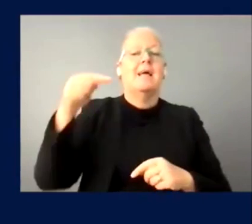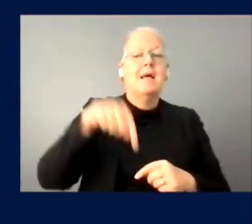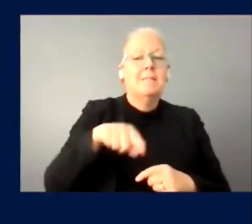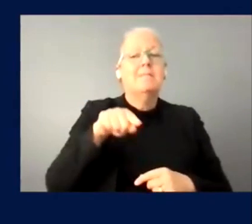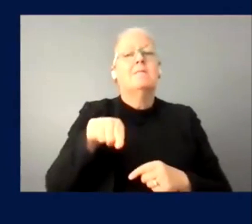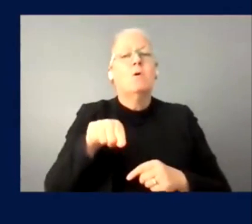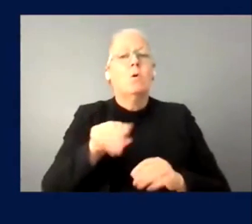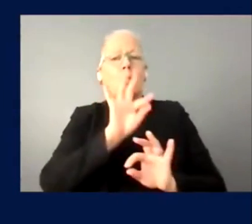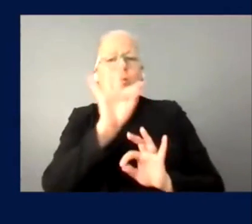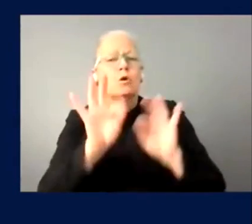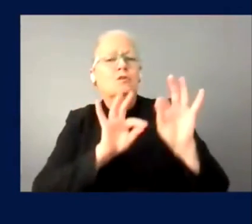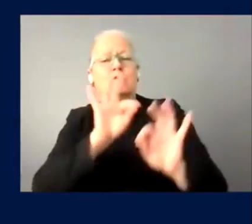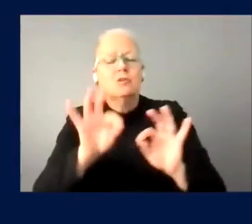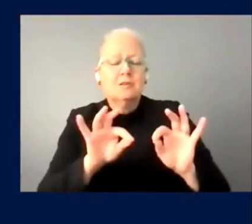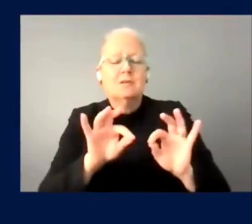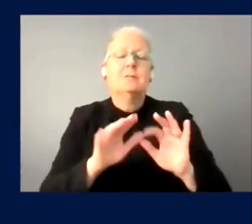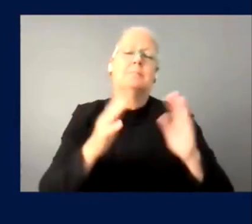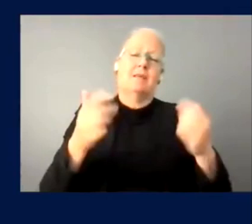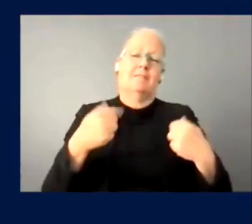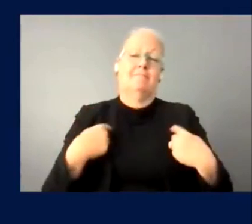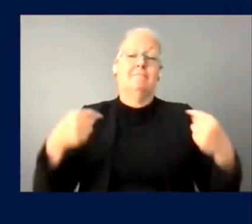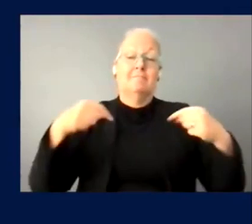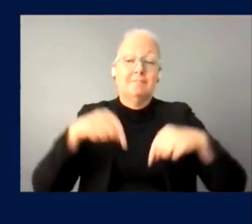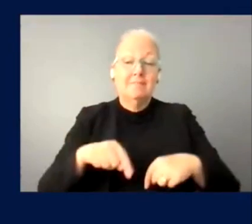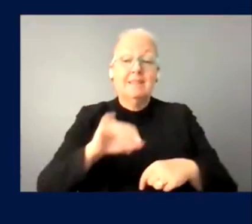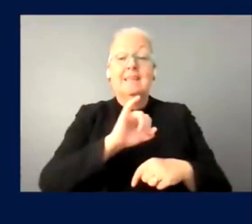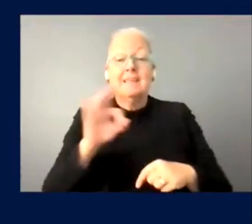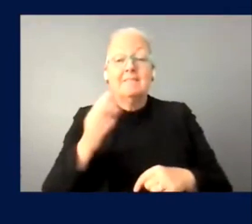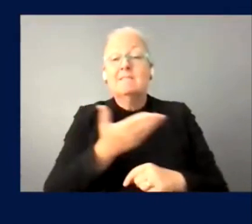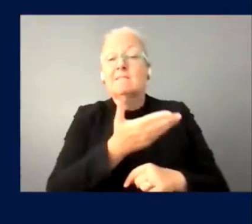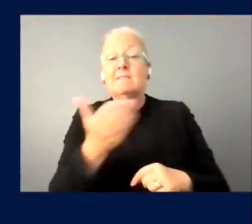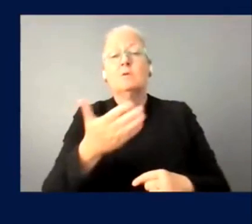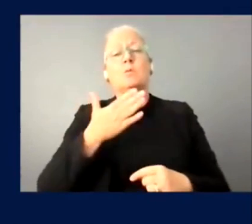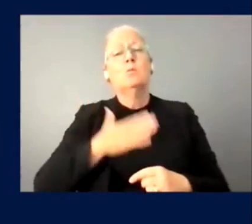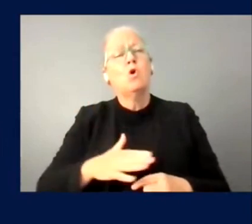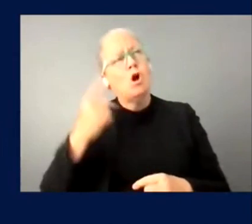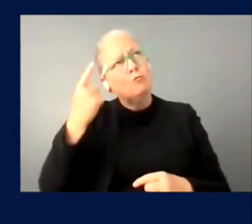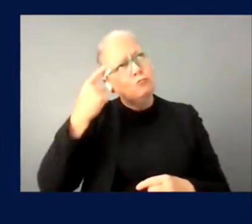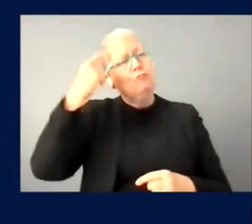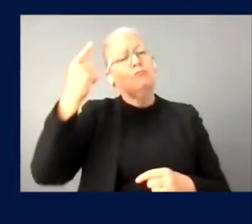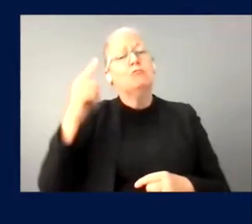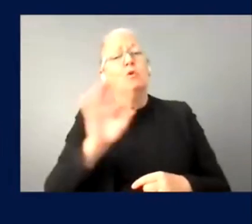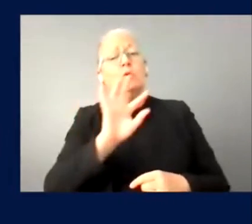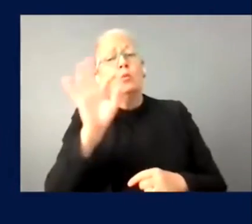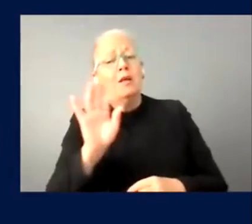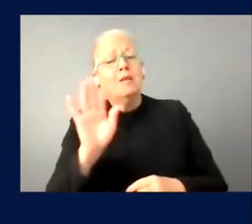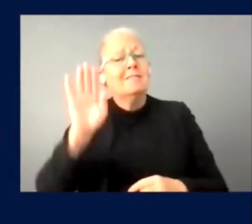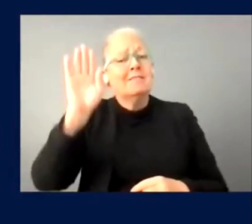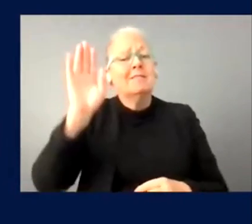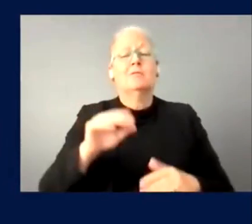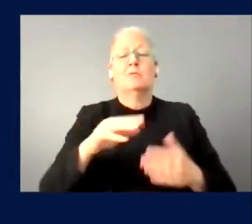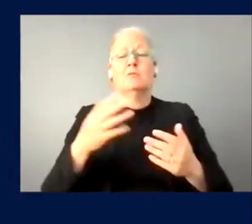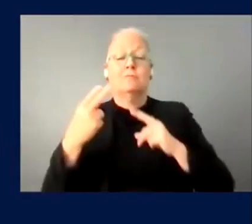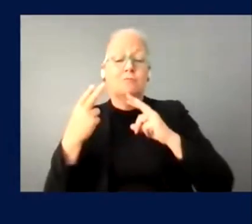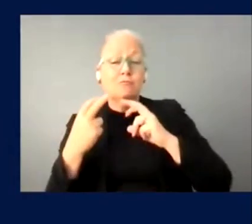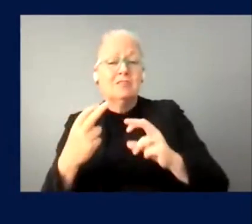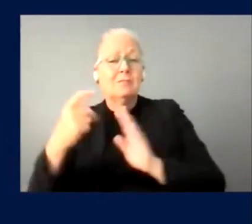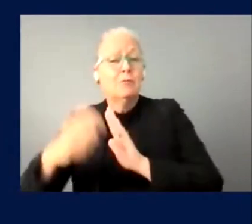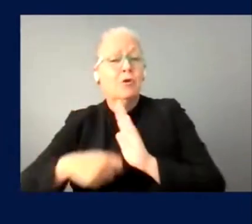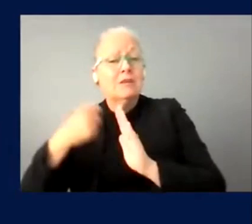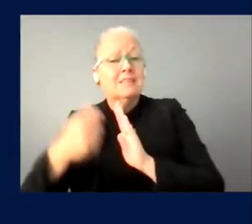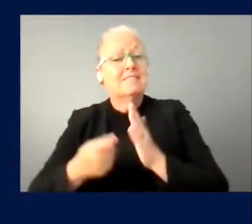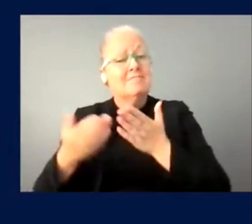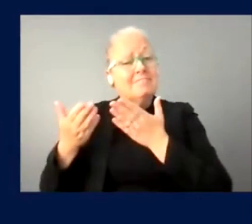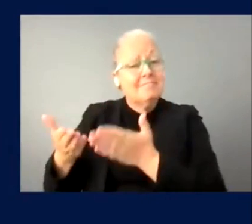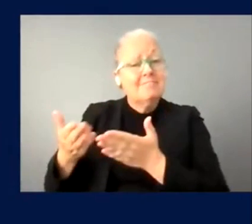I'm here. So if anyone has any questions about the research project, anything to do with the